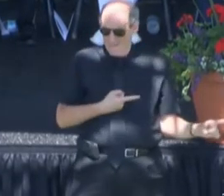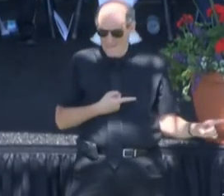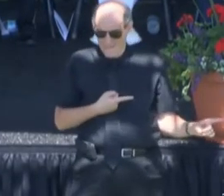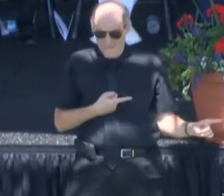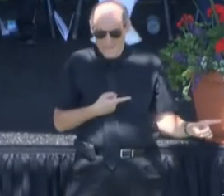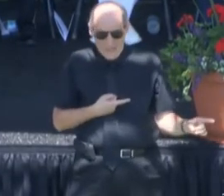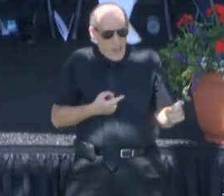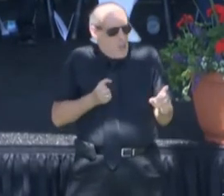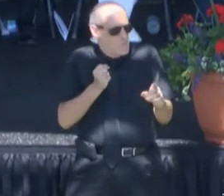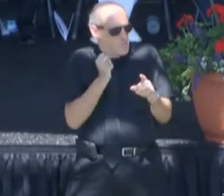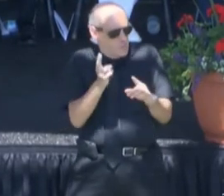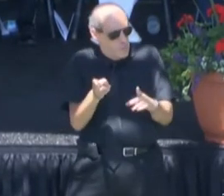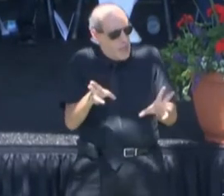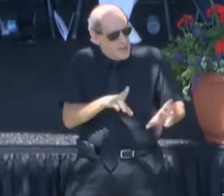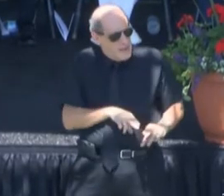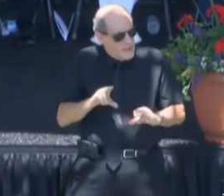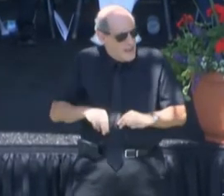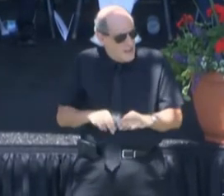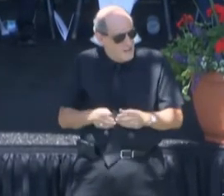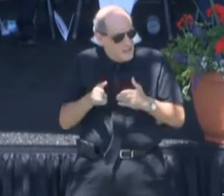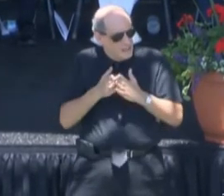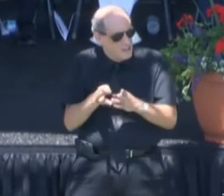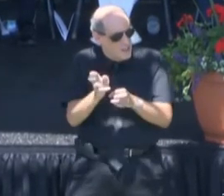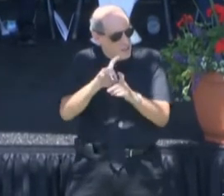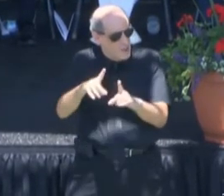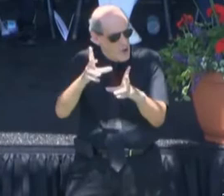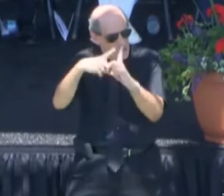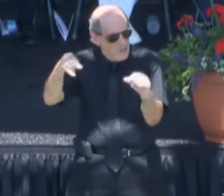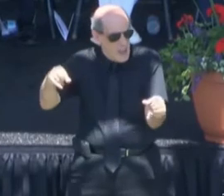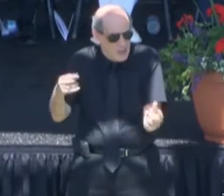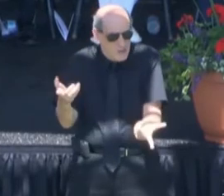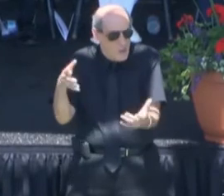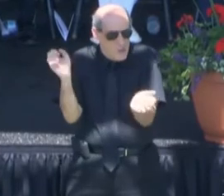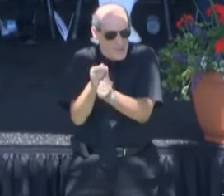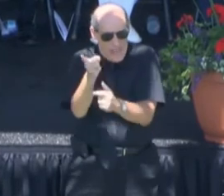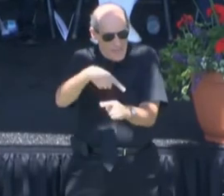the capacity of the Navy shipyard in Japan to accomplish. That work would not have been done.